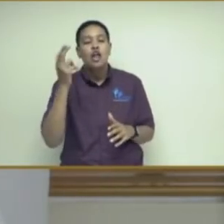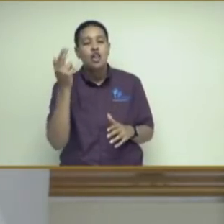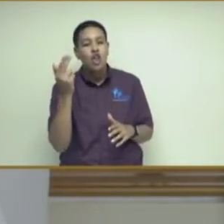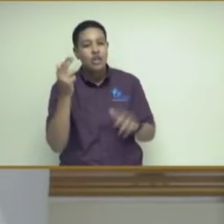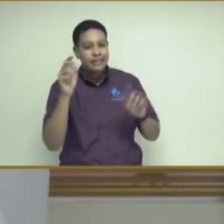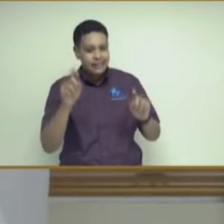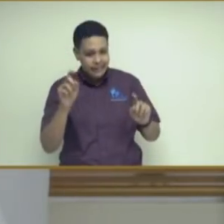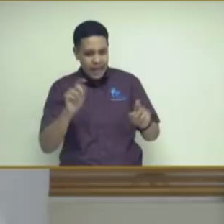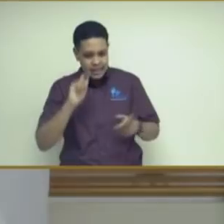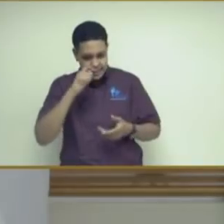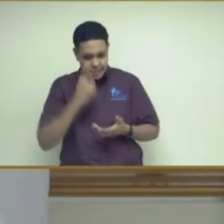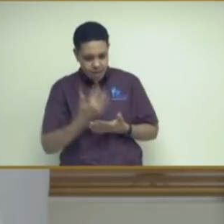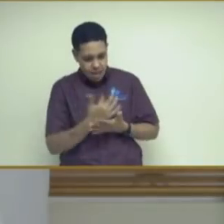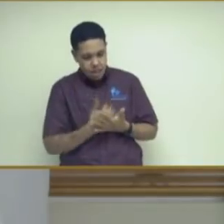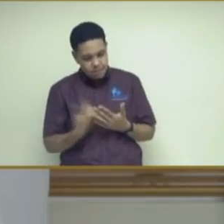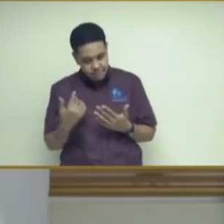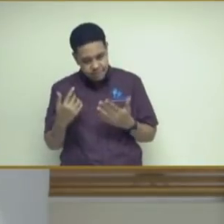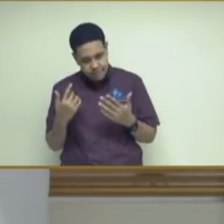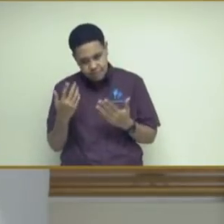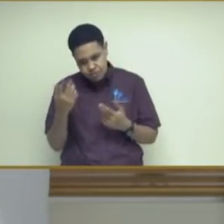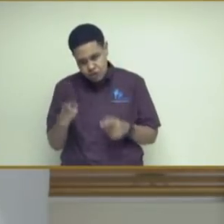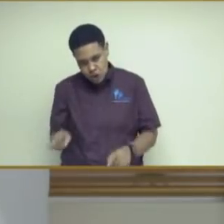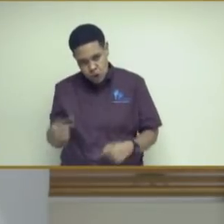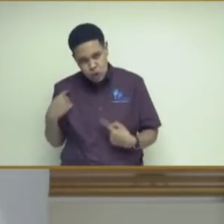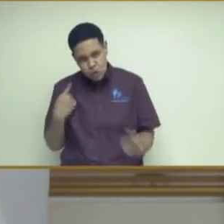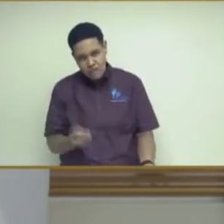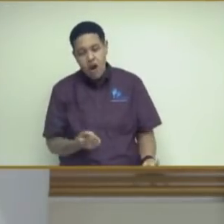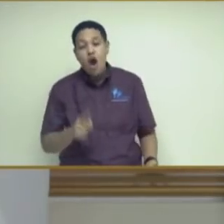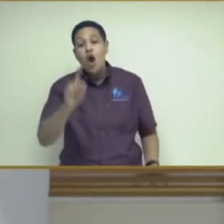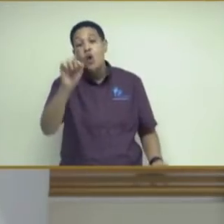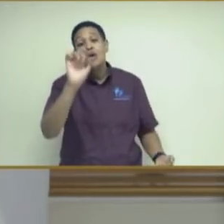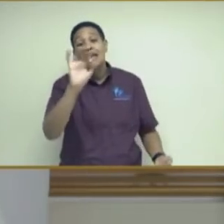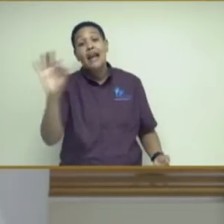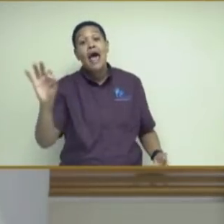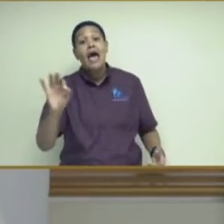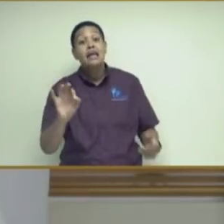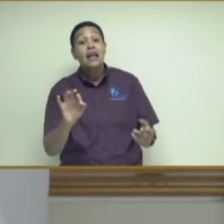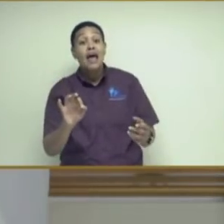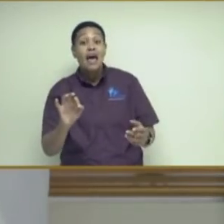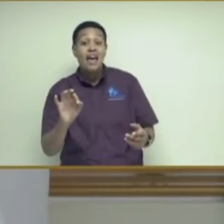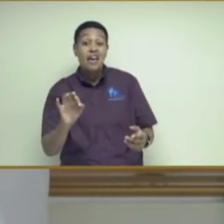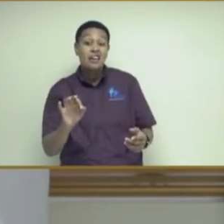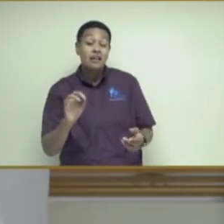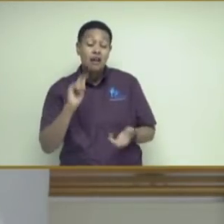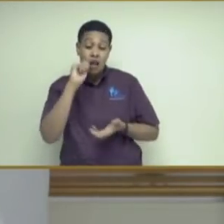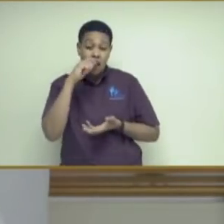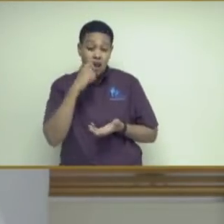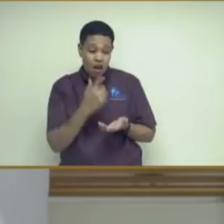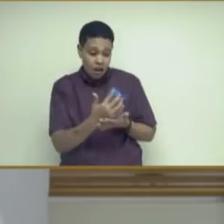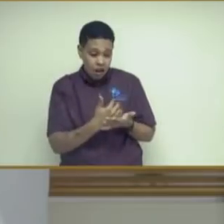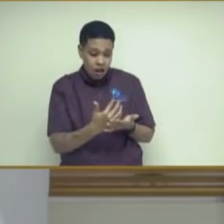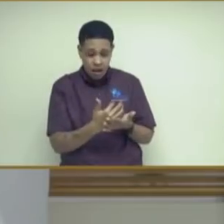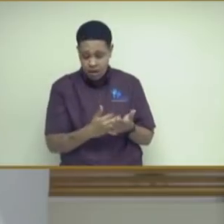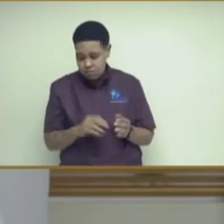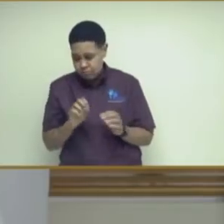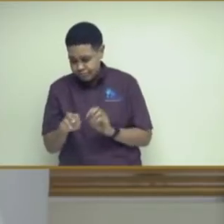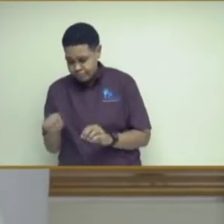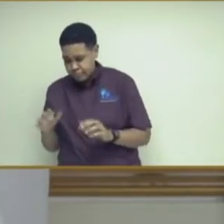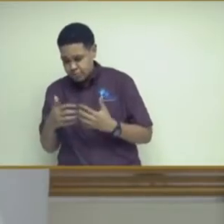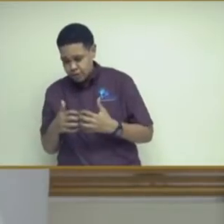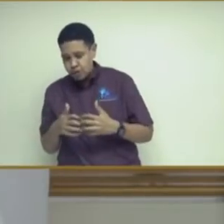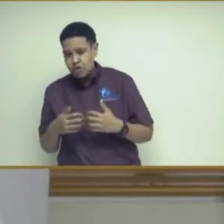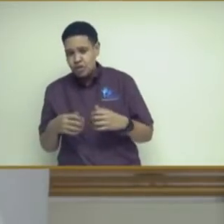13,813 tests to date. 199 samples were tested in the last 24 hours, and